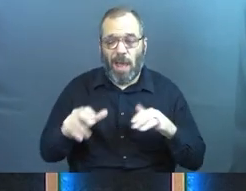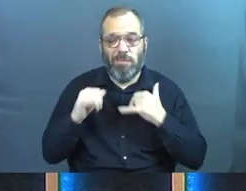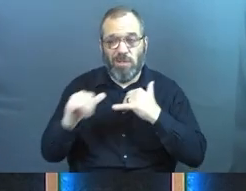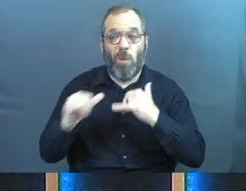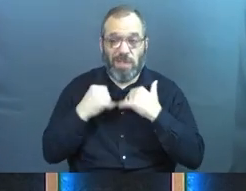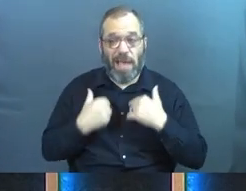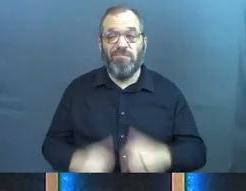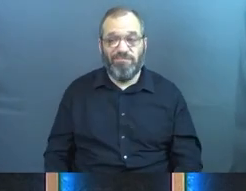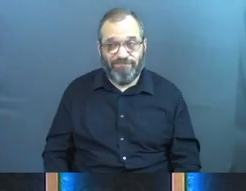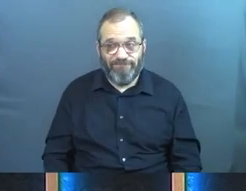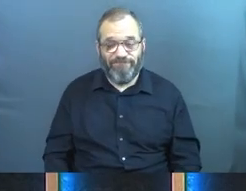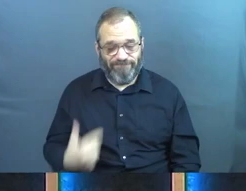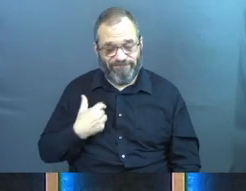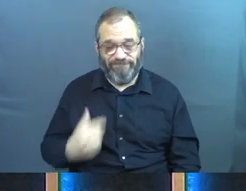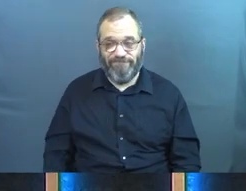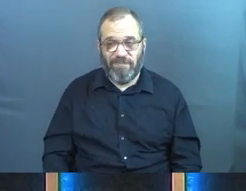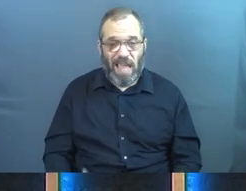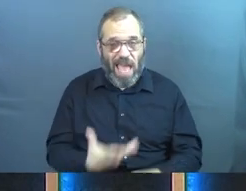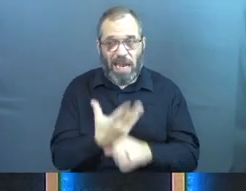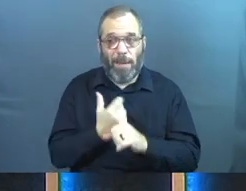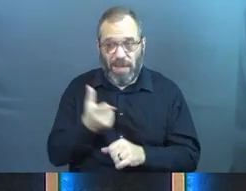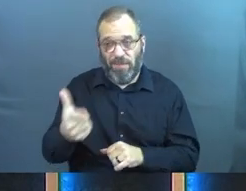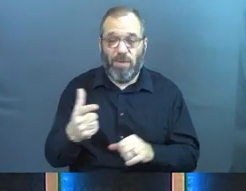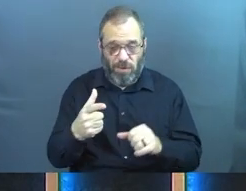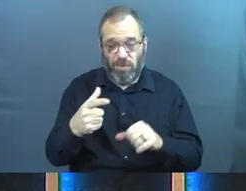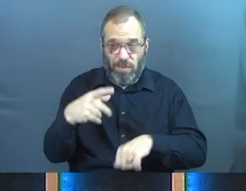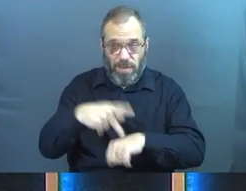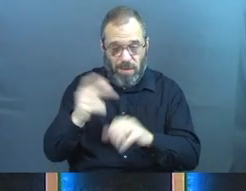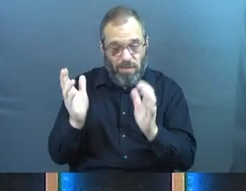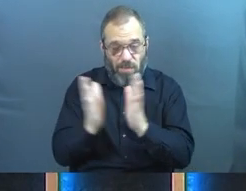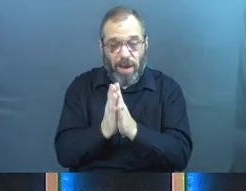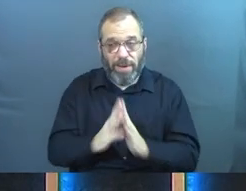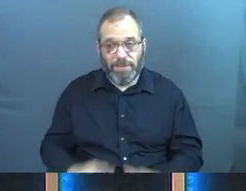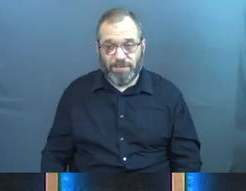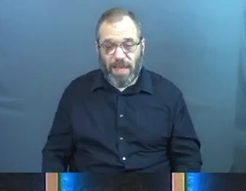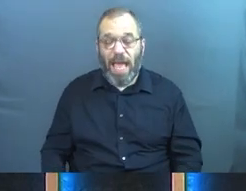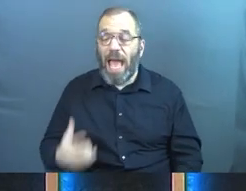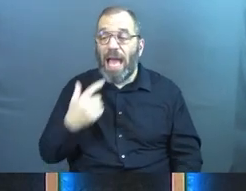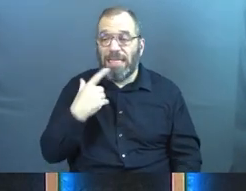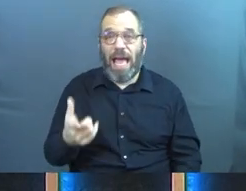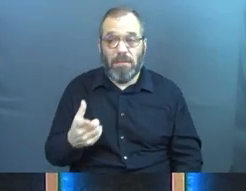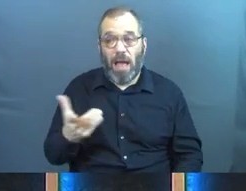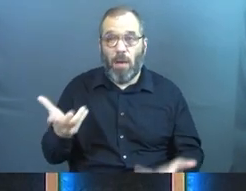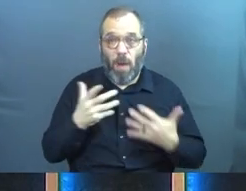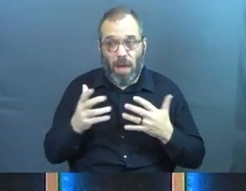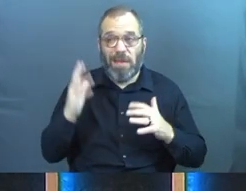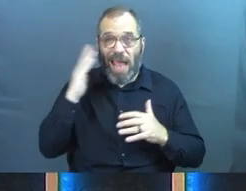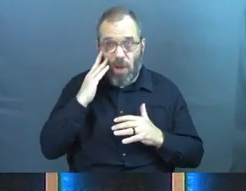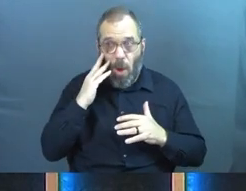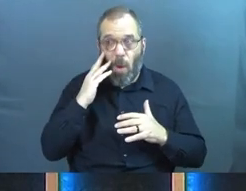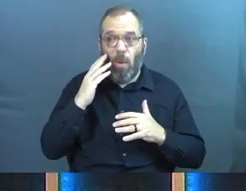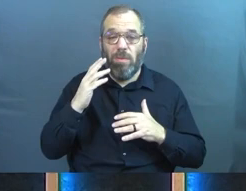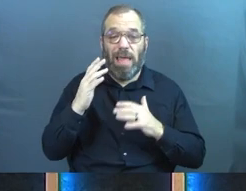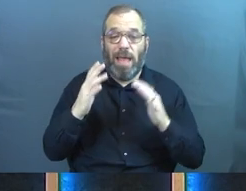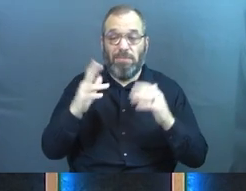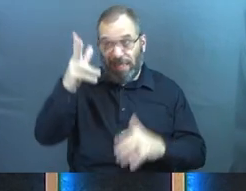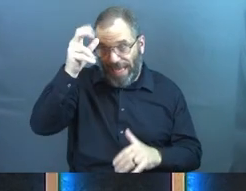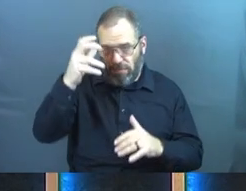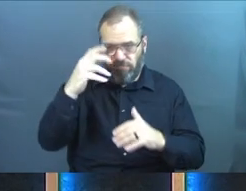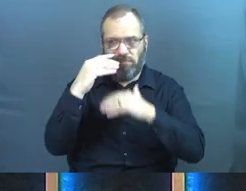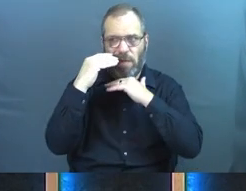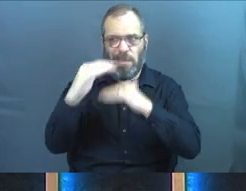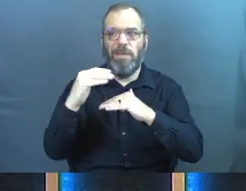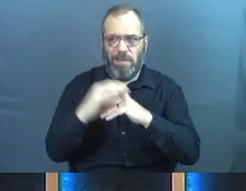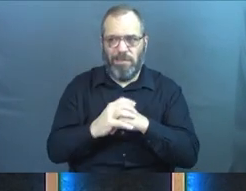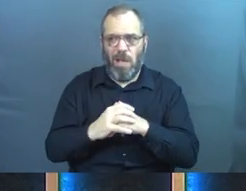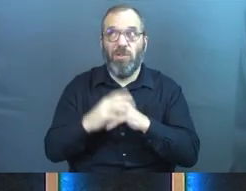I. And I pleaded for you in prayer, Peter. And I said, this is what he wants, and I know he's on a leash.